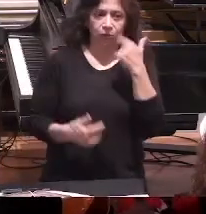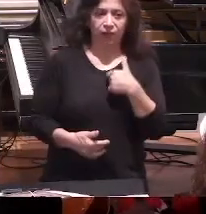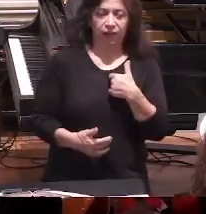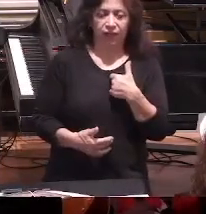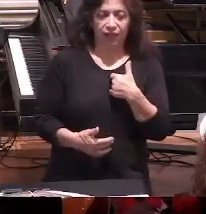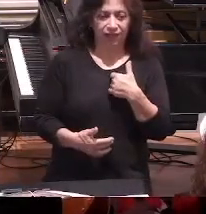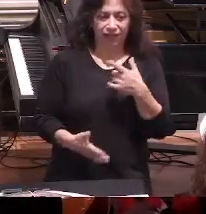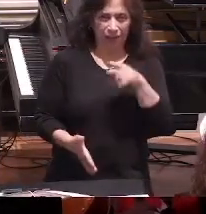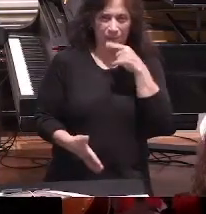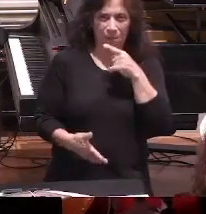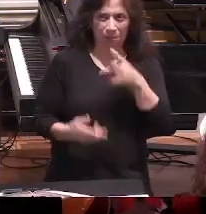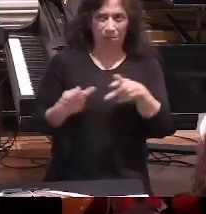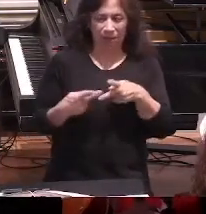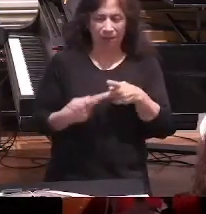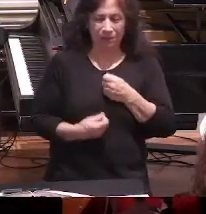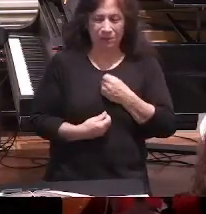a public setting.